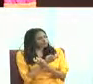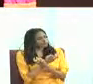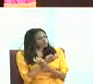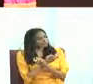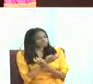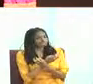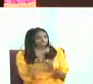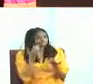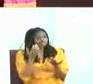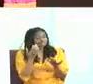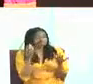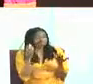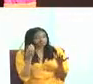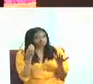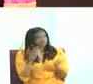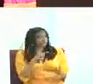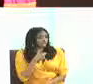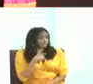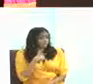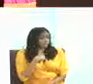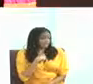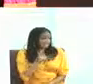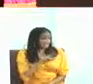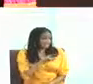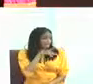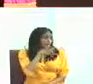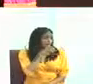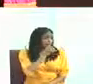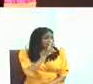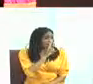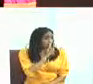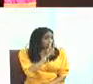You know, I'm a pork chop person.